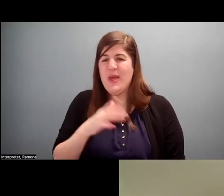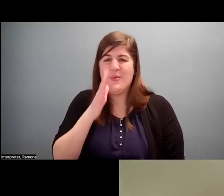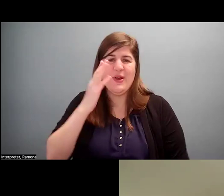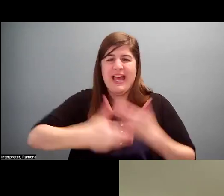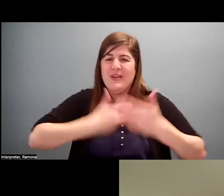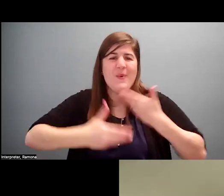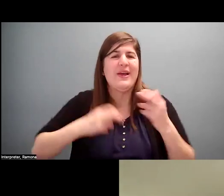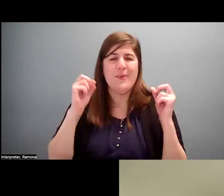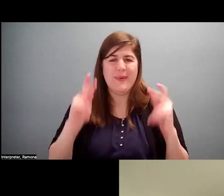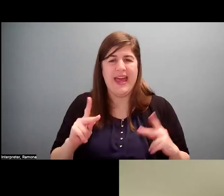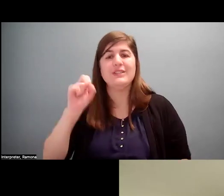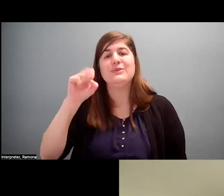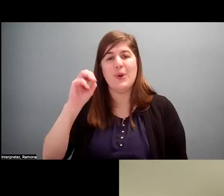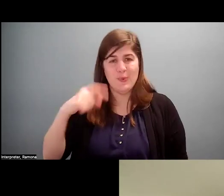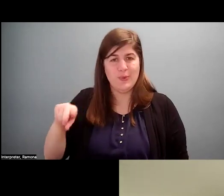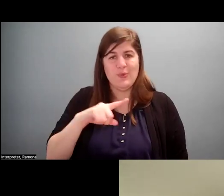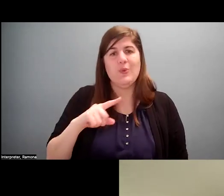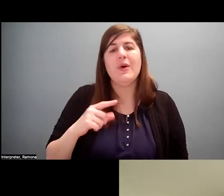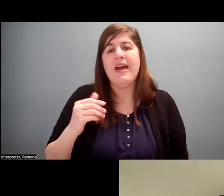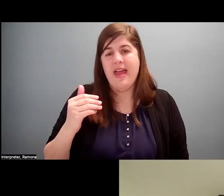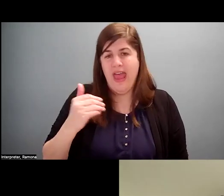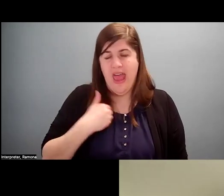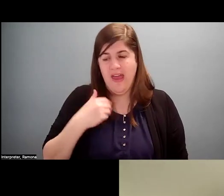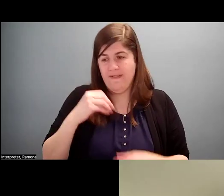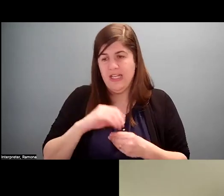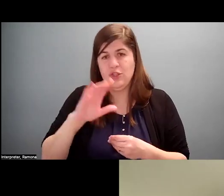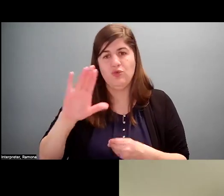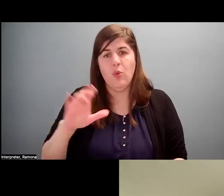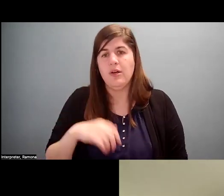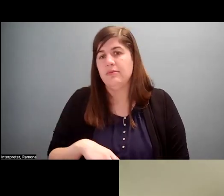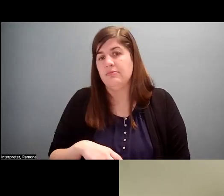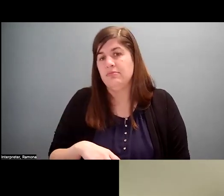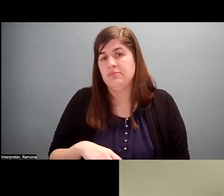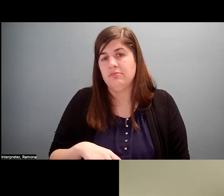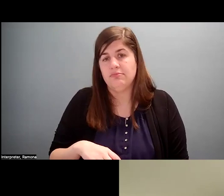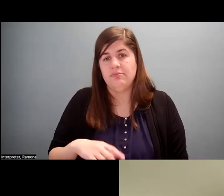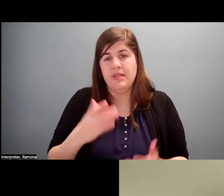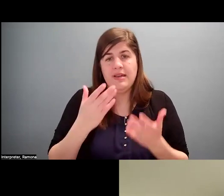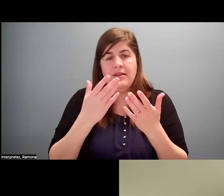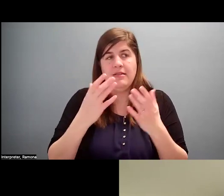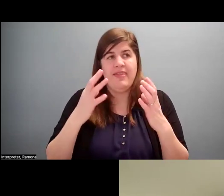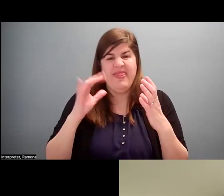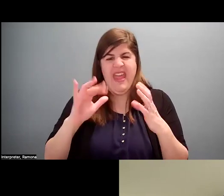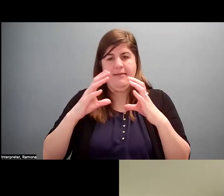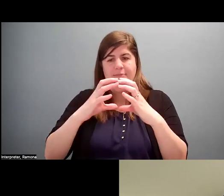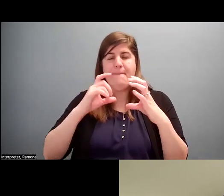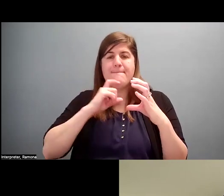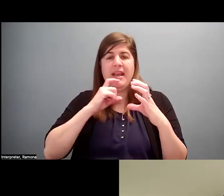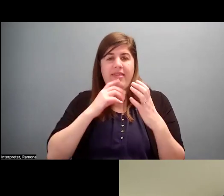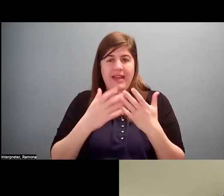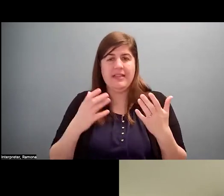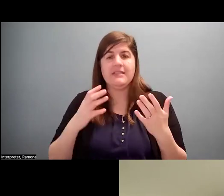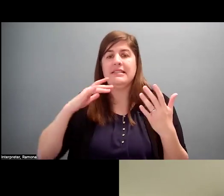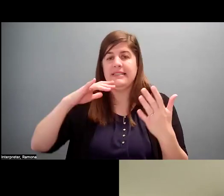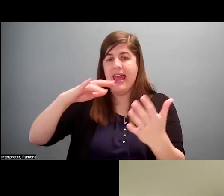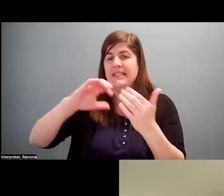going. Okay, so you have in your contraption, for lack of a better word, that studies how plasmas